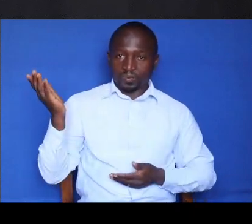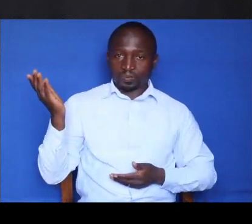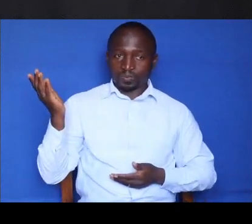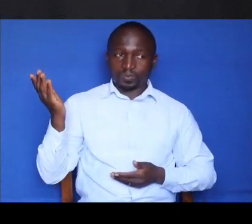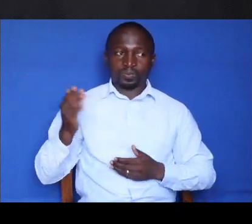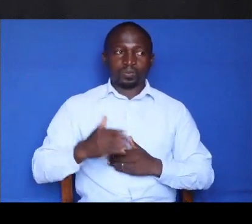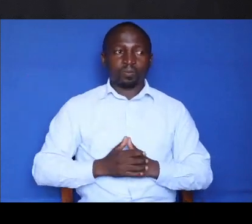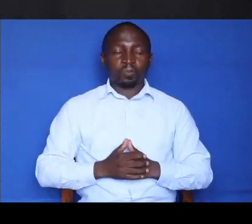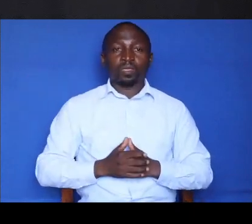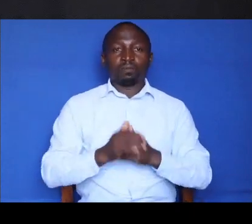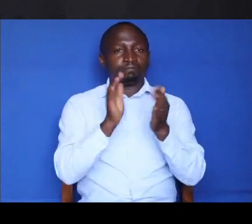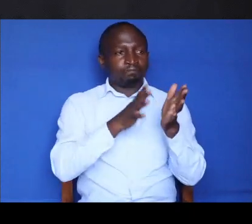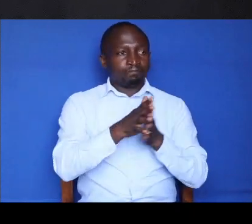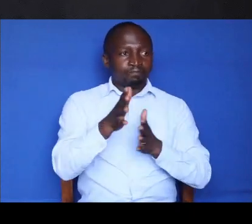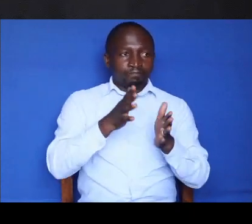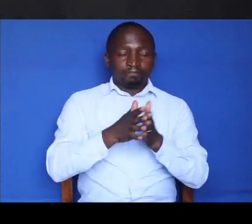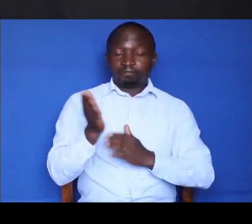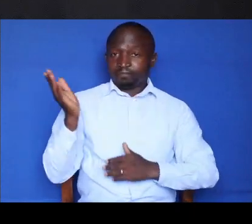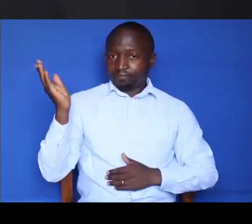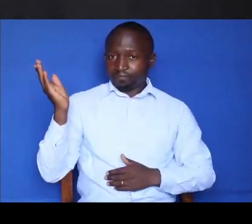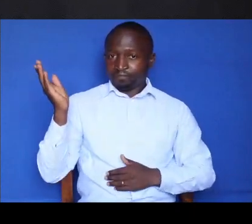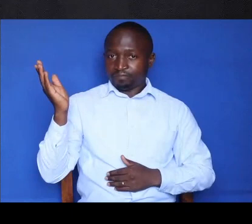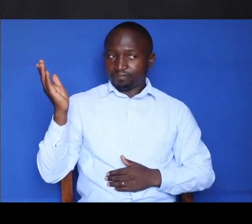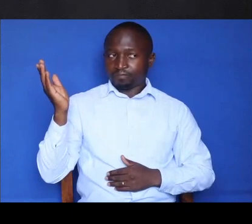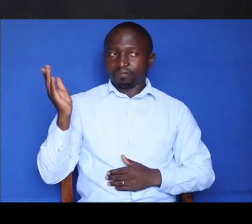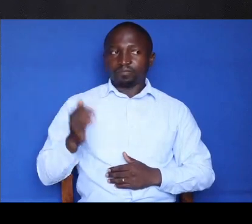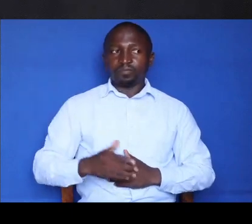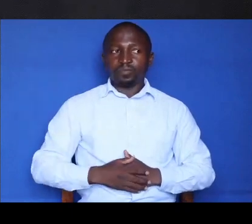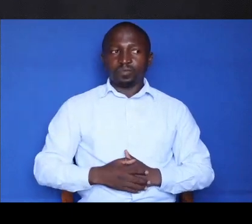So here now, we give